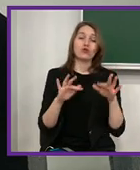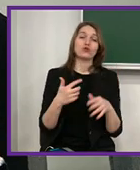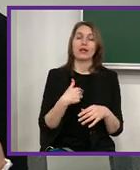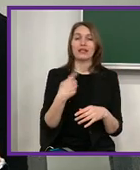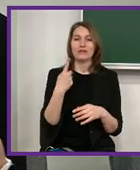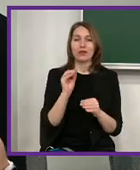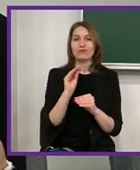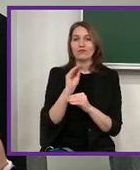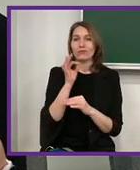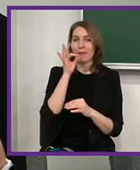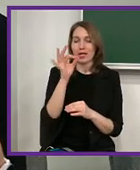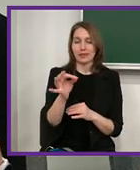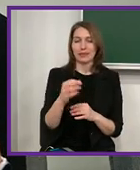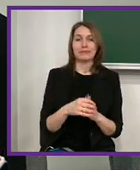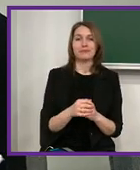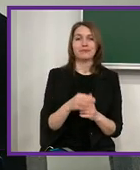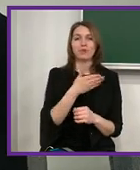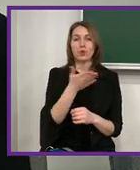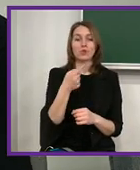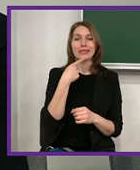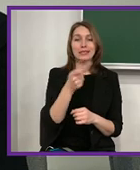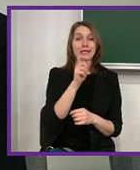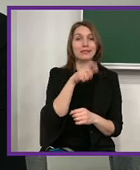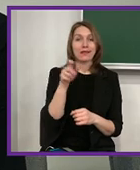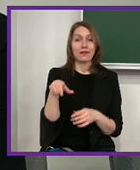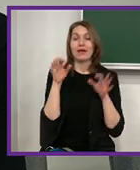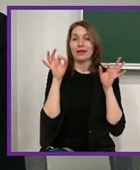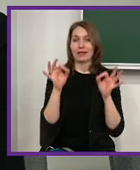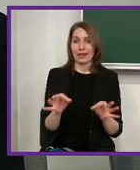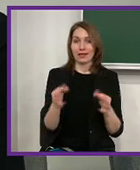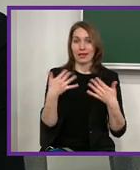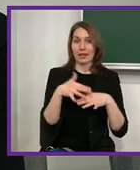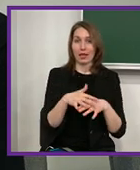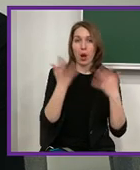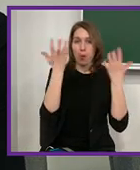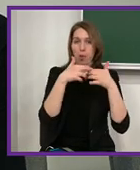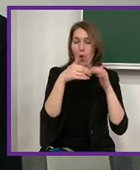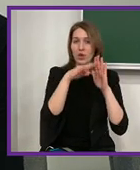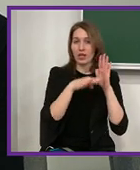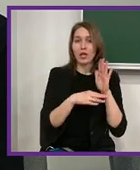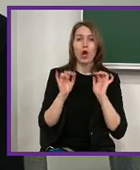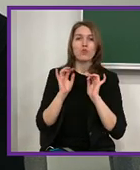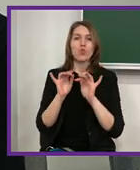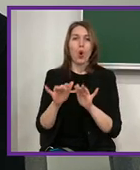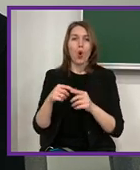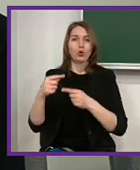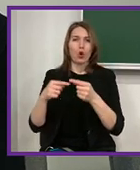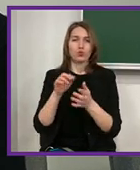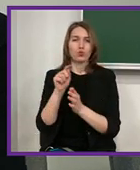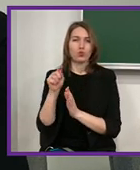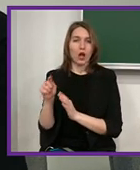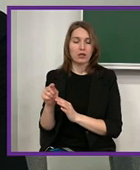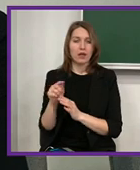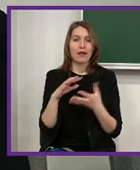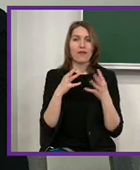integrate human rights into policies and procedures, but ensure that the risks to rights holders are sort